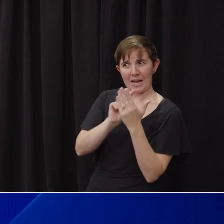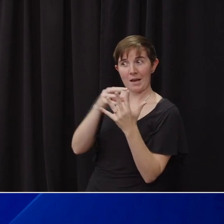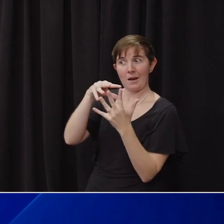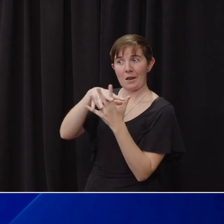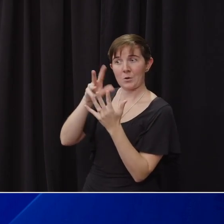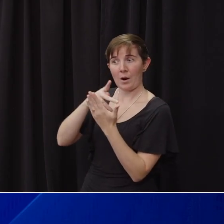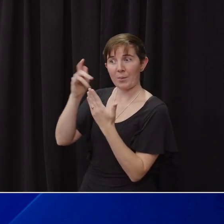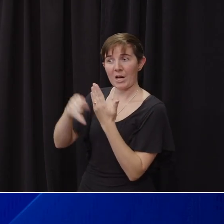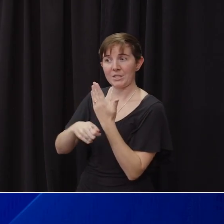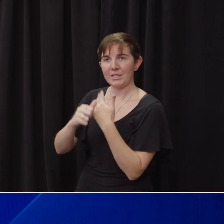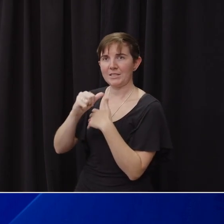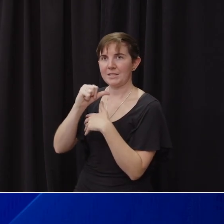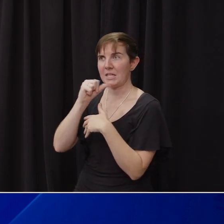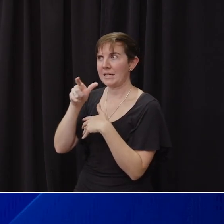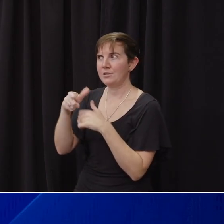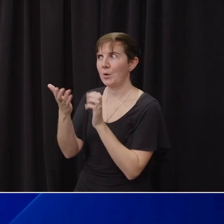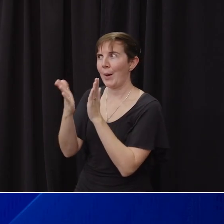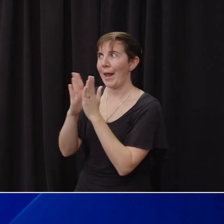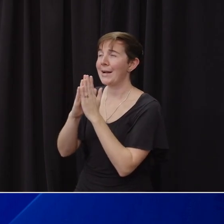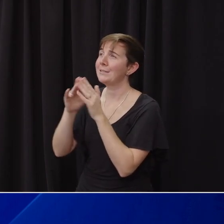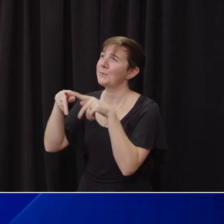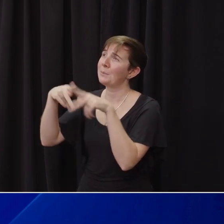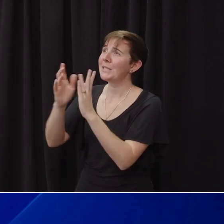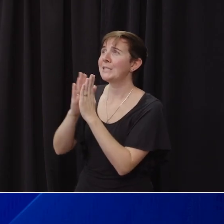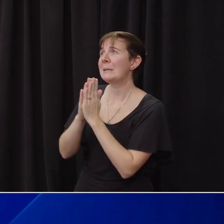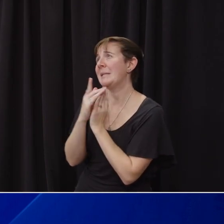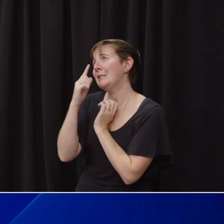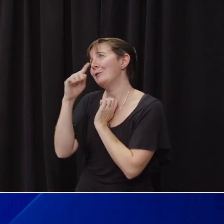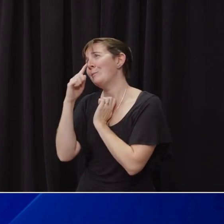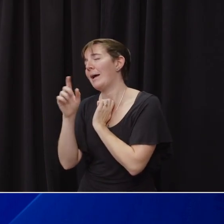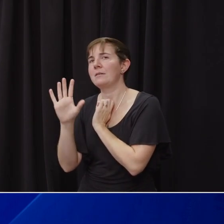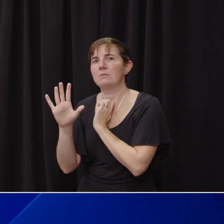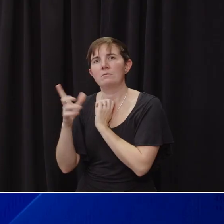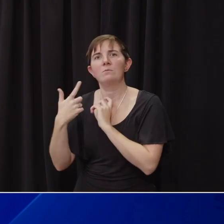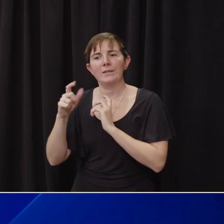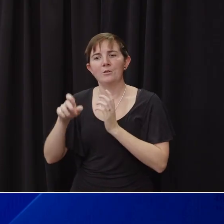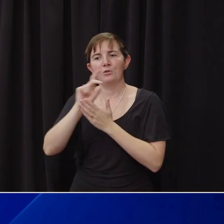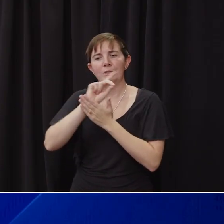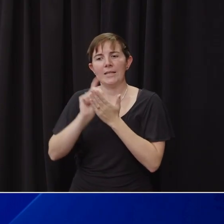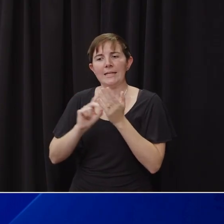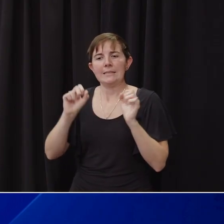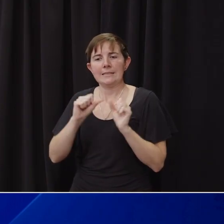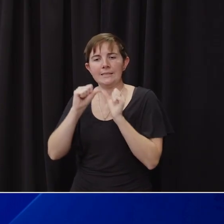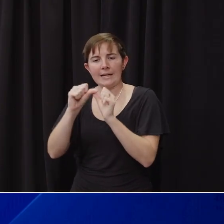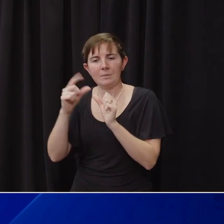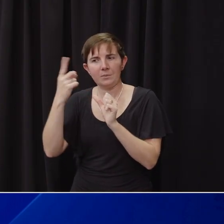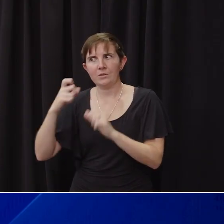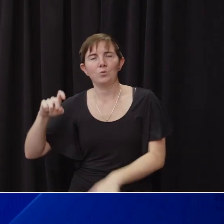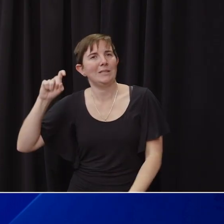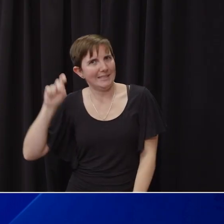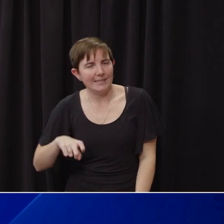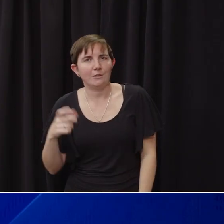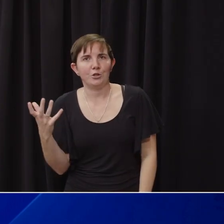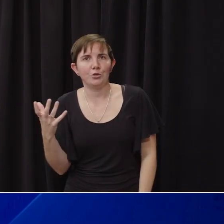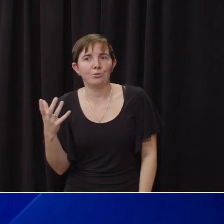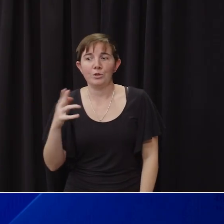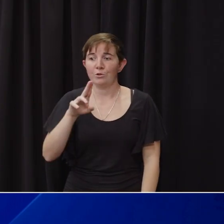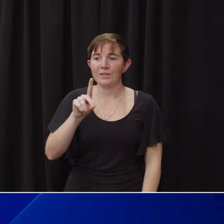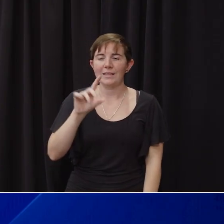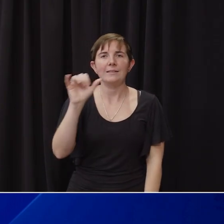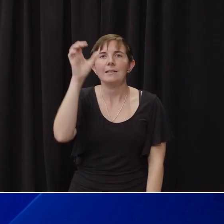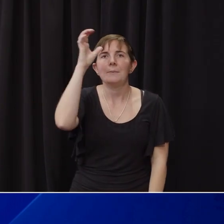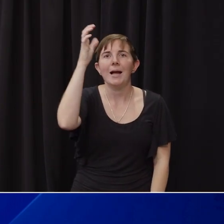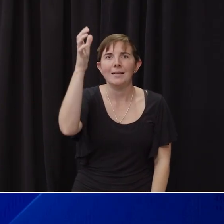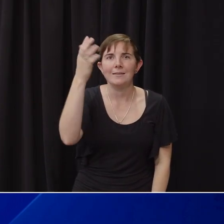necessarily asking permission? We're just designing sustainably because we need to. And so universal design can be the same way.